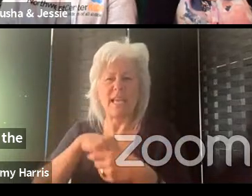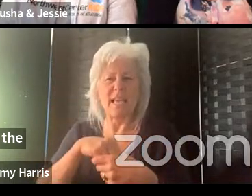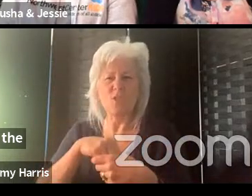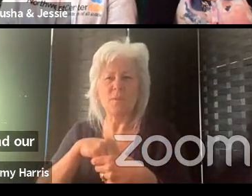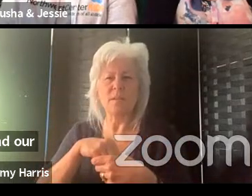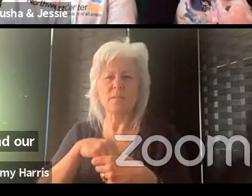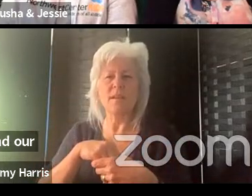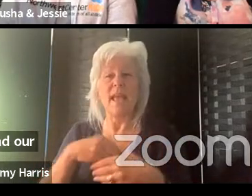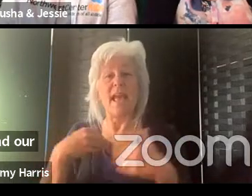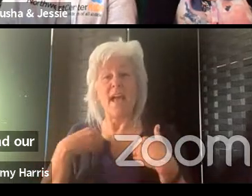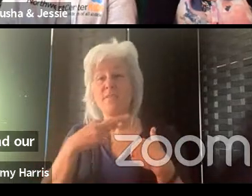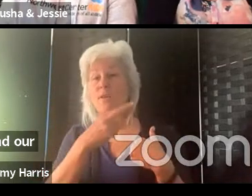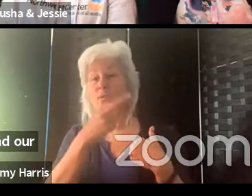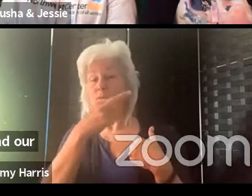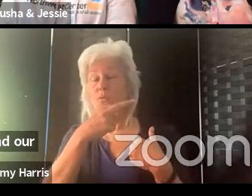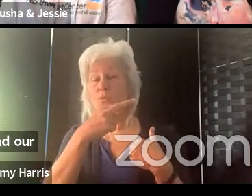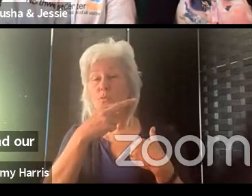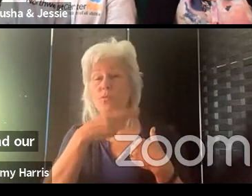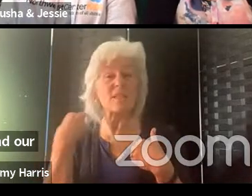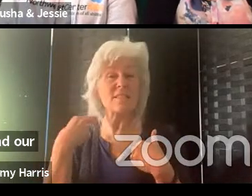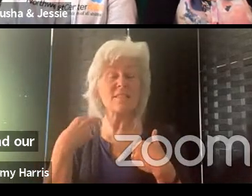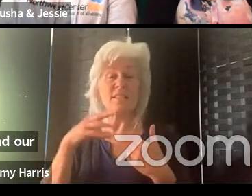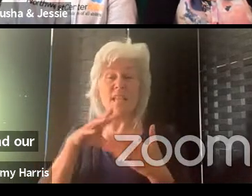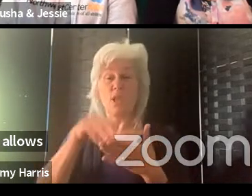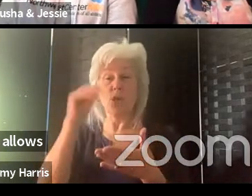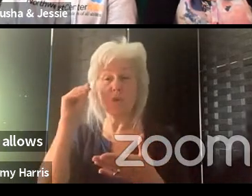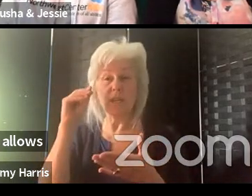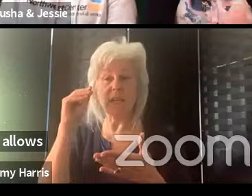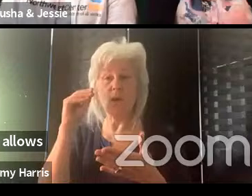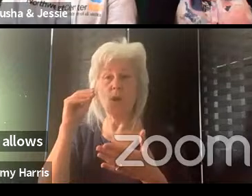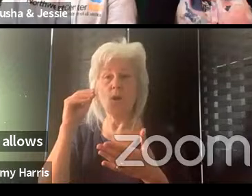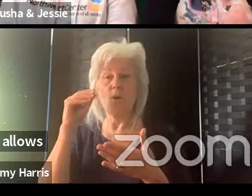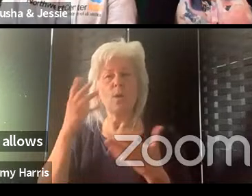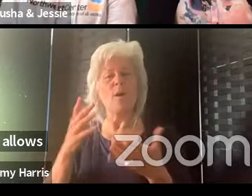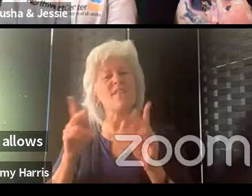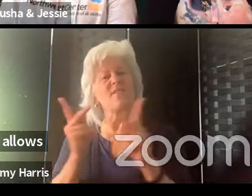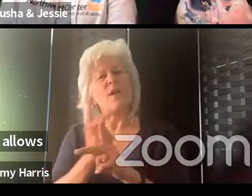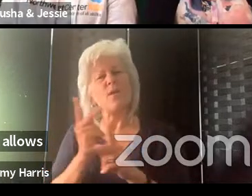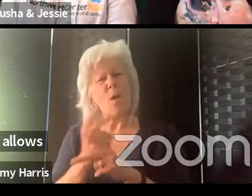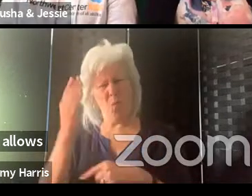little further upstream to what's causing the upset in the first place.